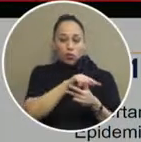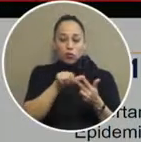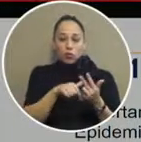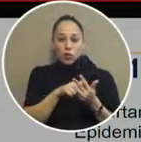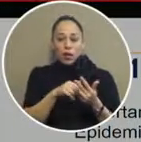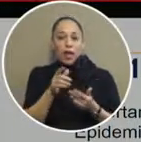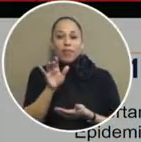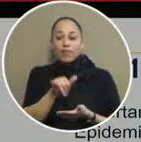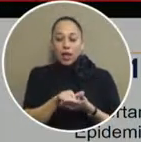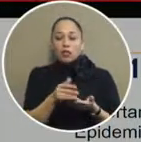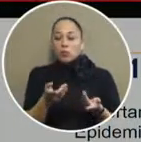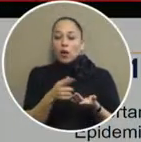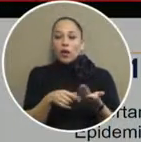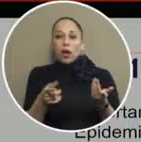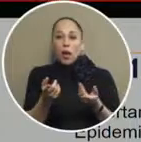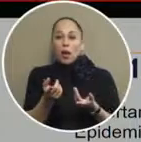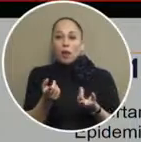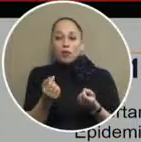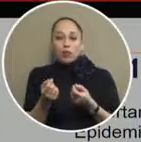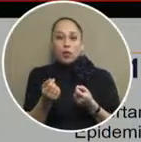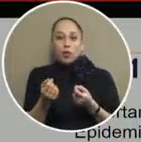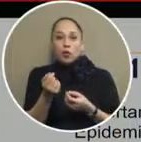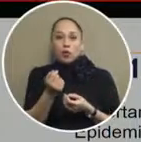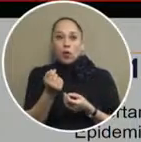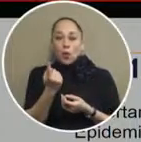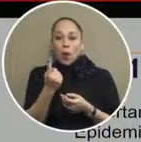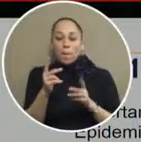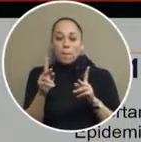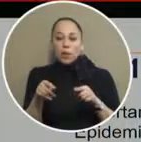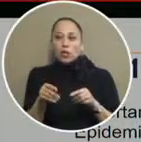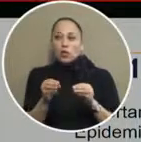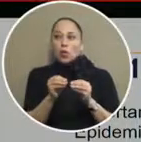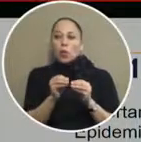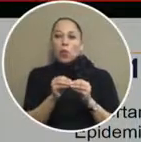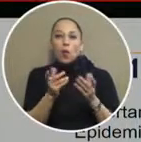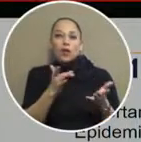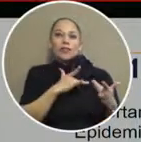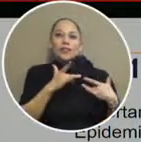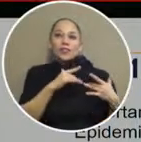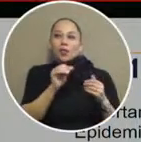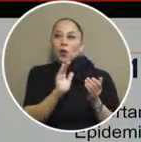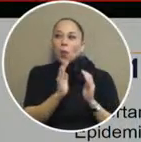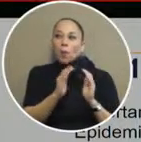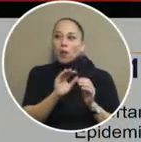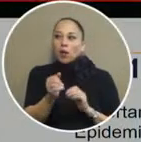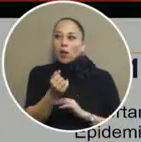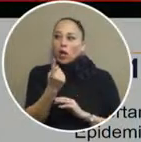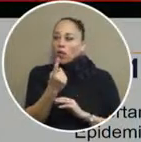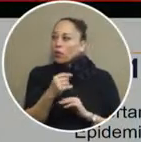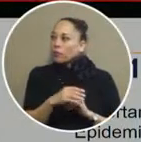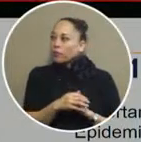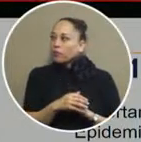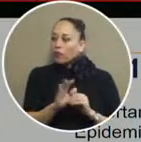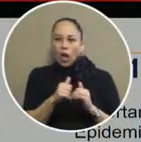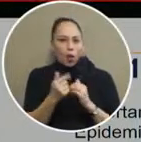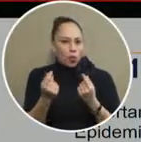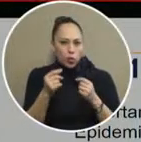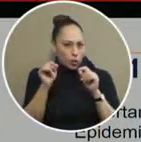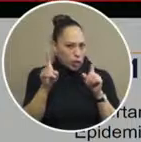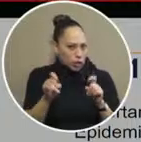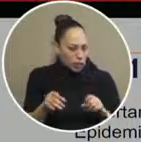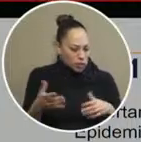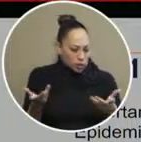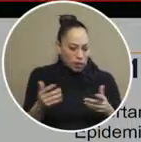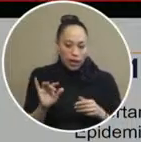is what's going to make somebody a little more susceptible than others. How do we do the testing? Well,